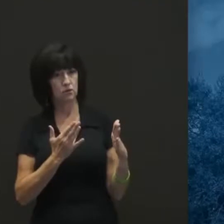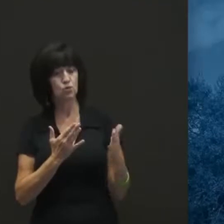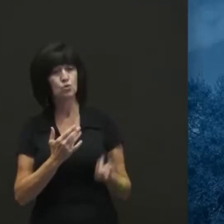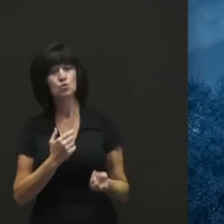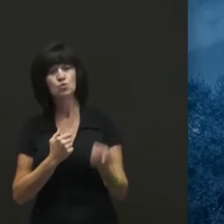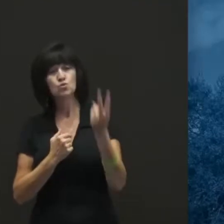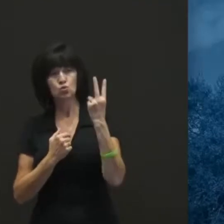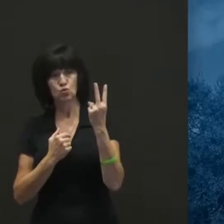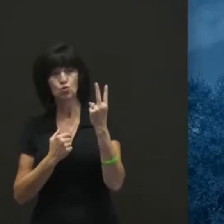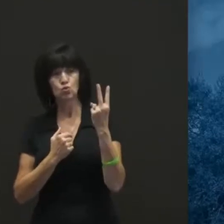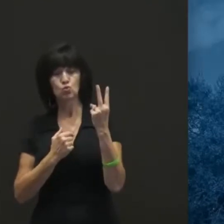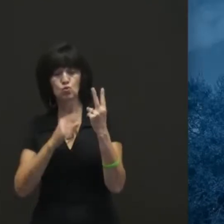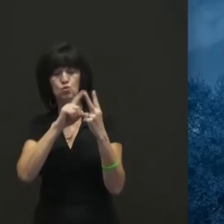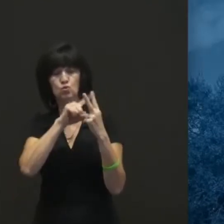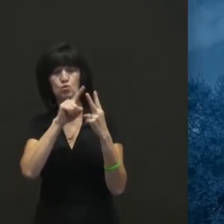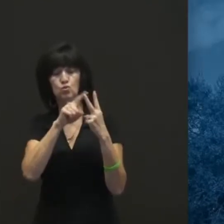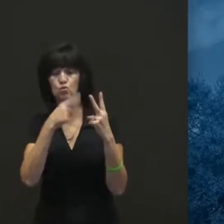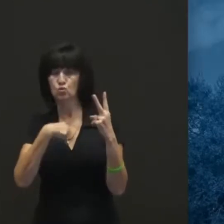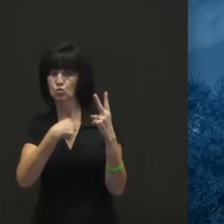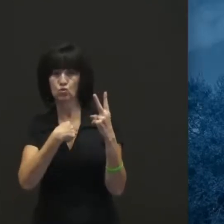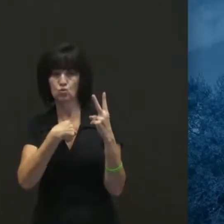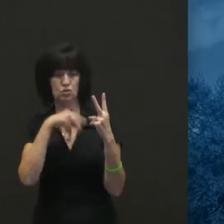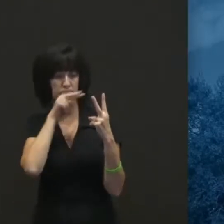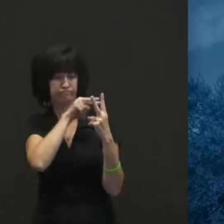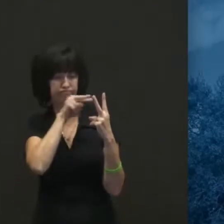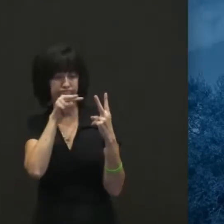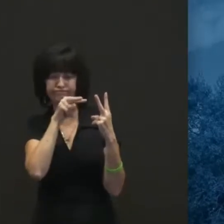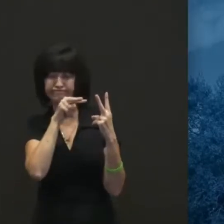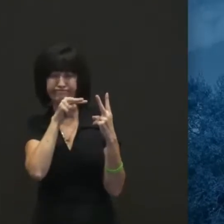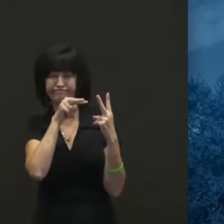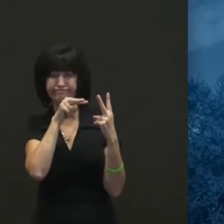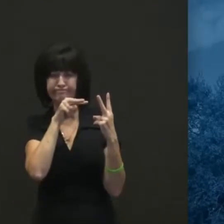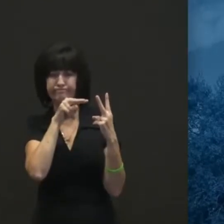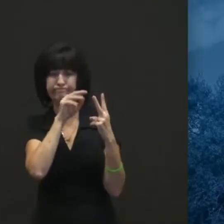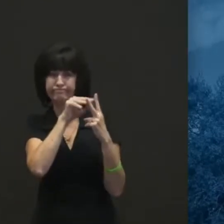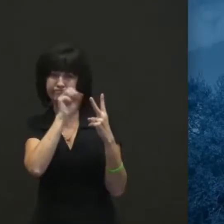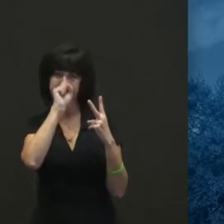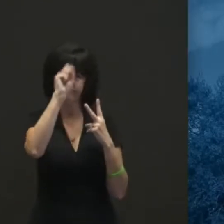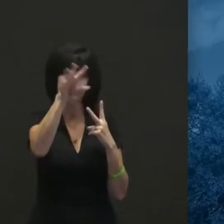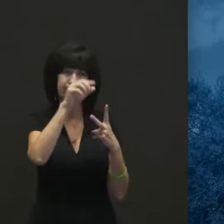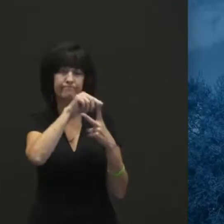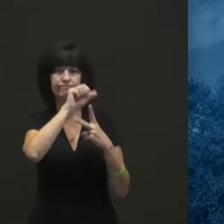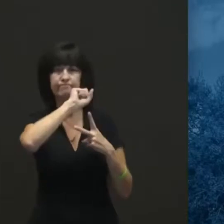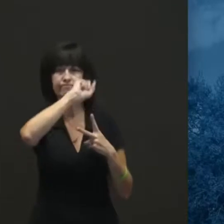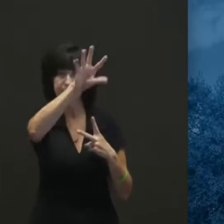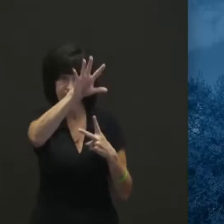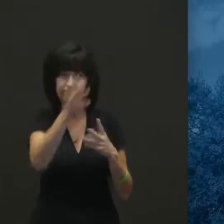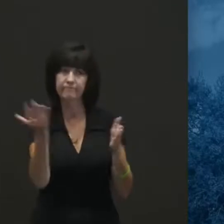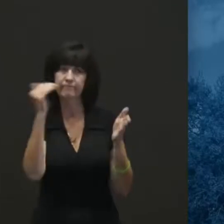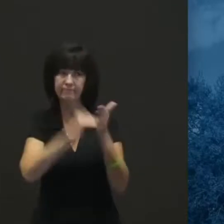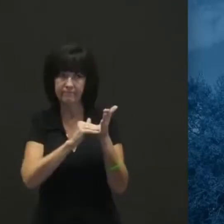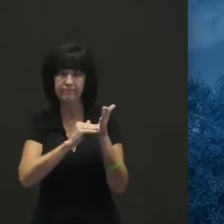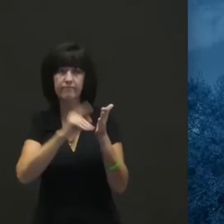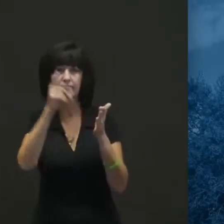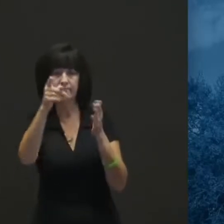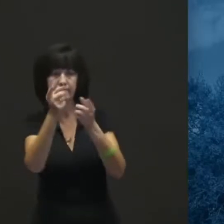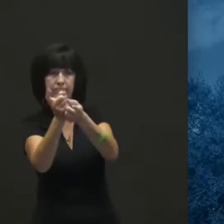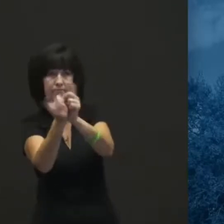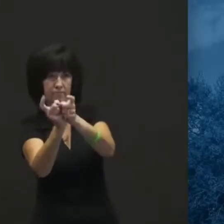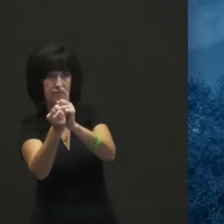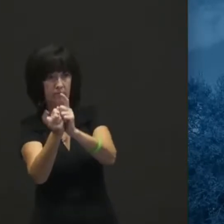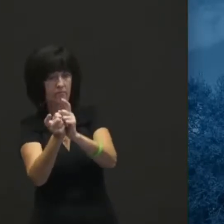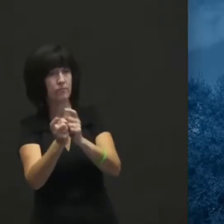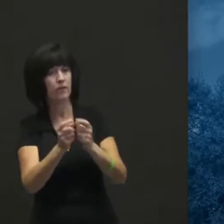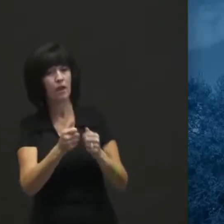required resubmission because of some questions or things that needed to be resolved. All have been approved at this